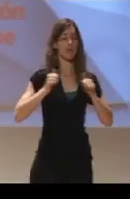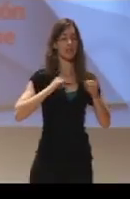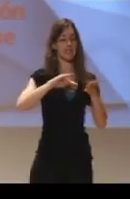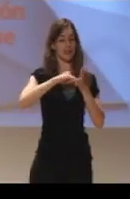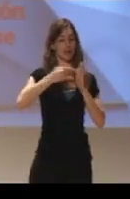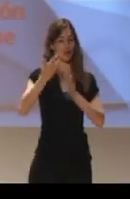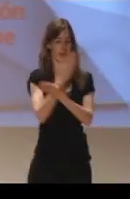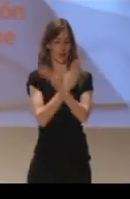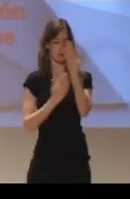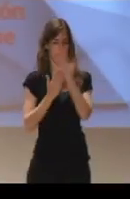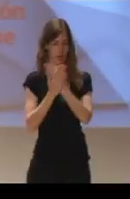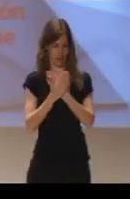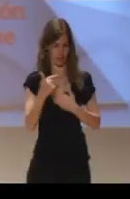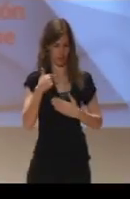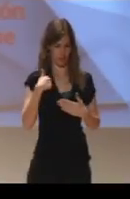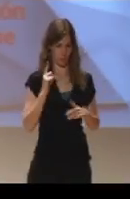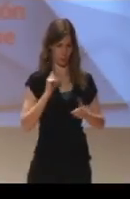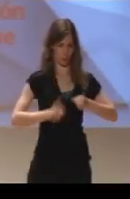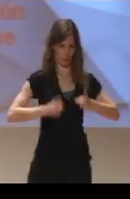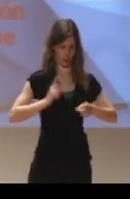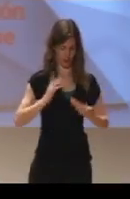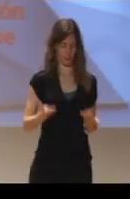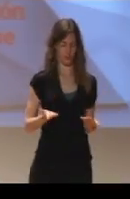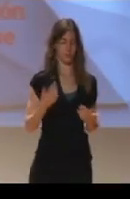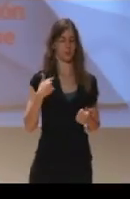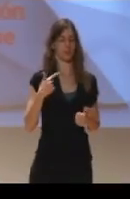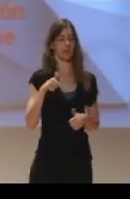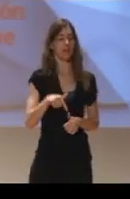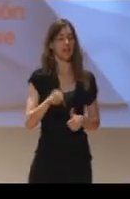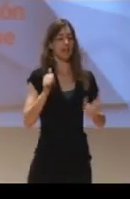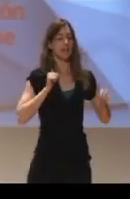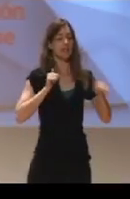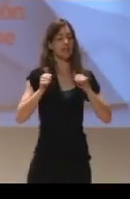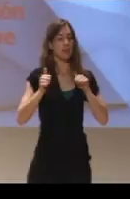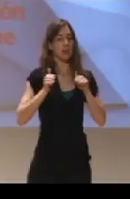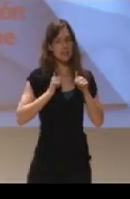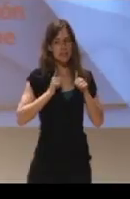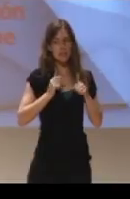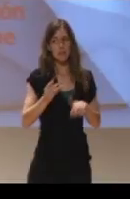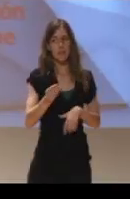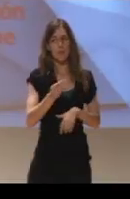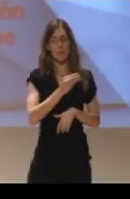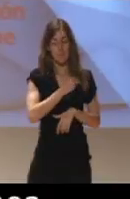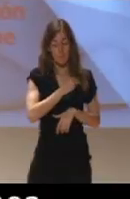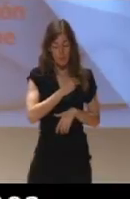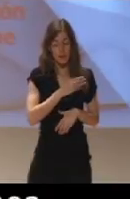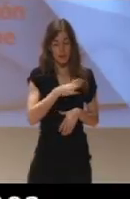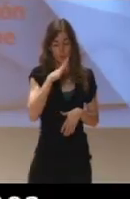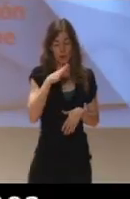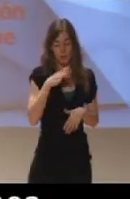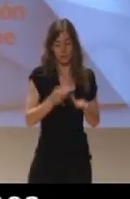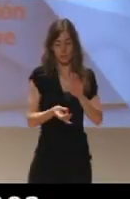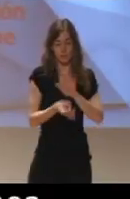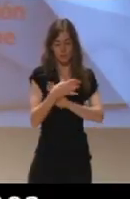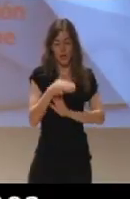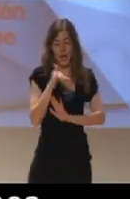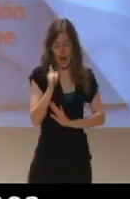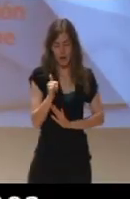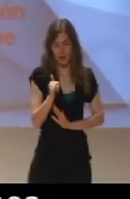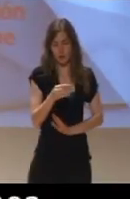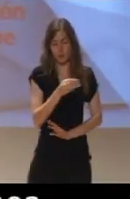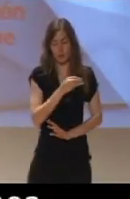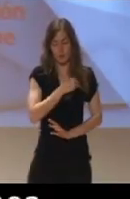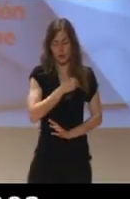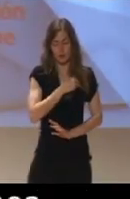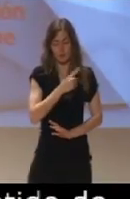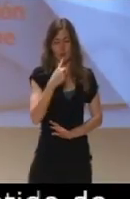This is a master's of degree in technology and disability, and this master's degree